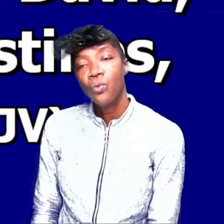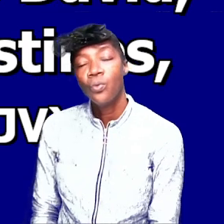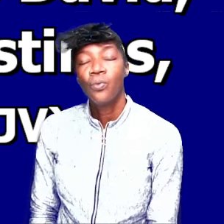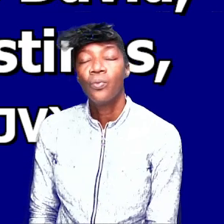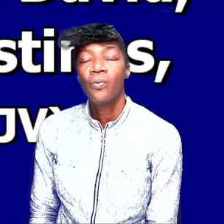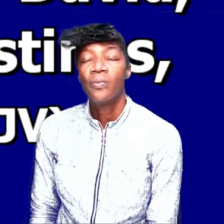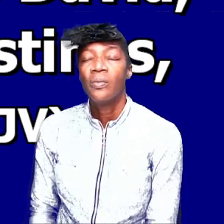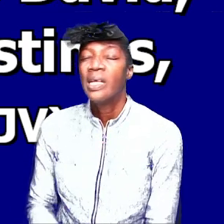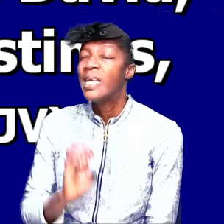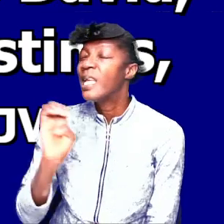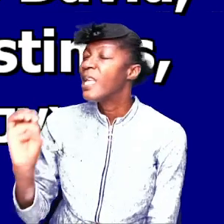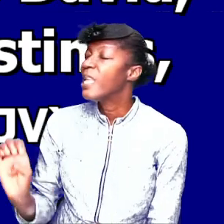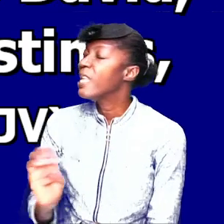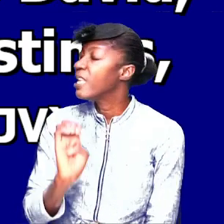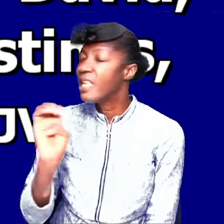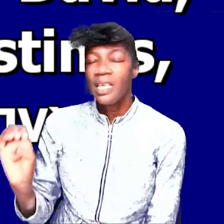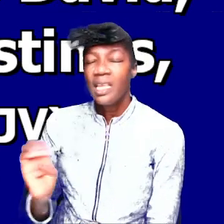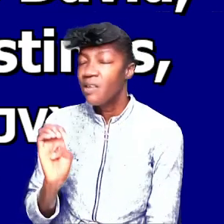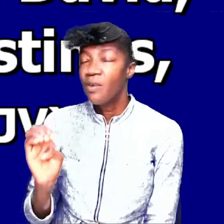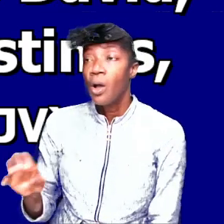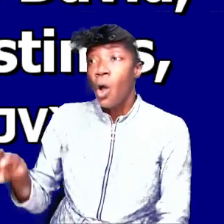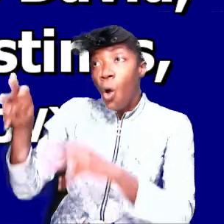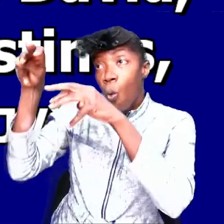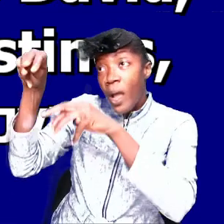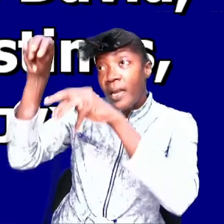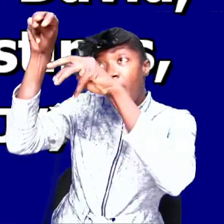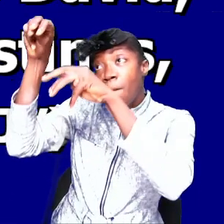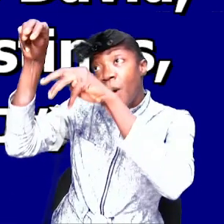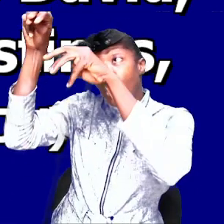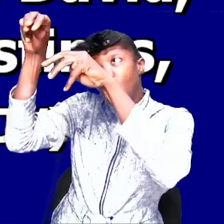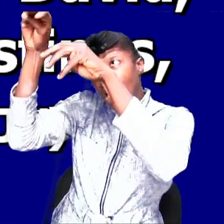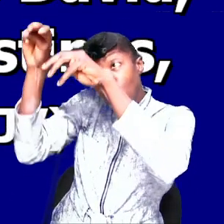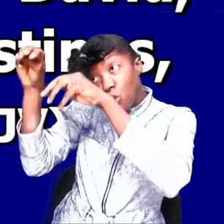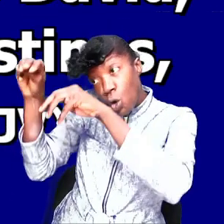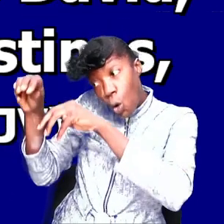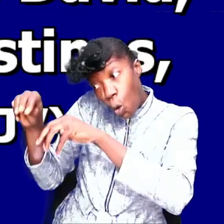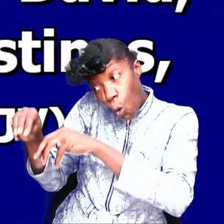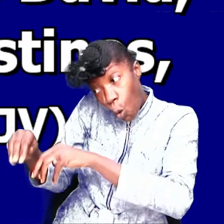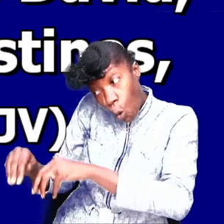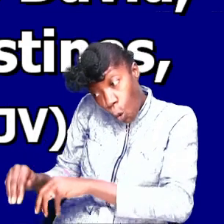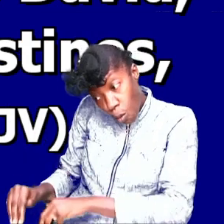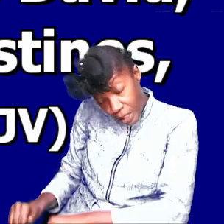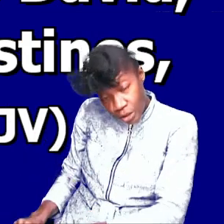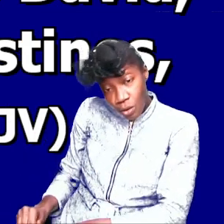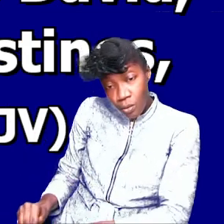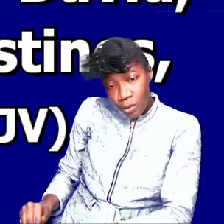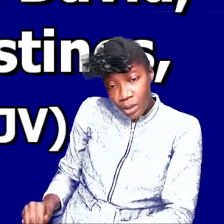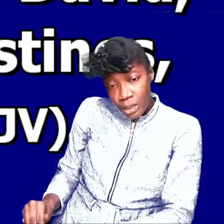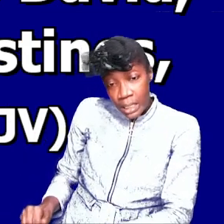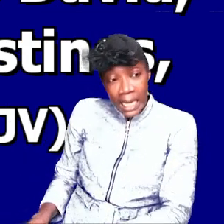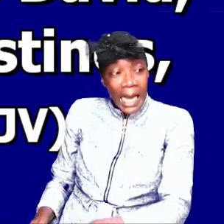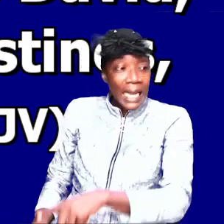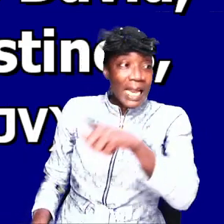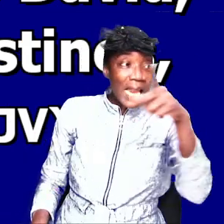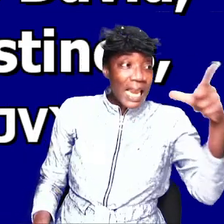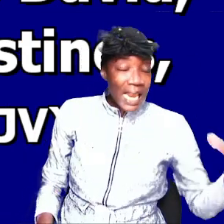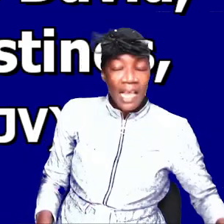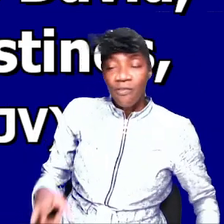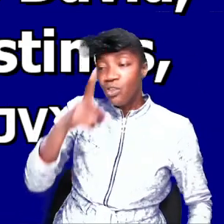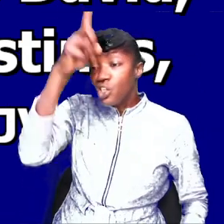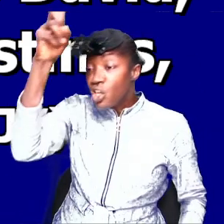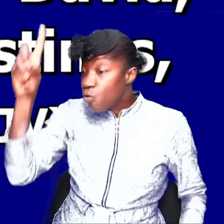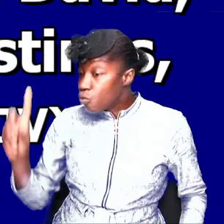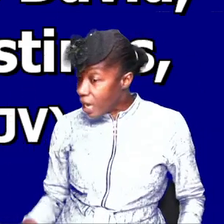you, even when the mountains are tumbling on the left and the right, you know that you have a word from God.